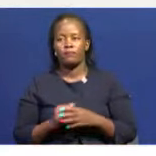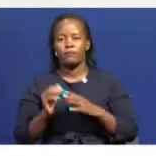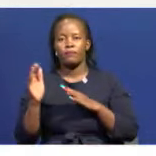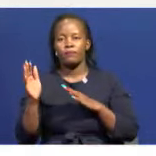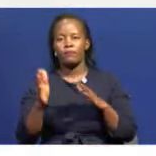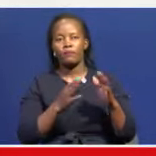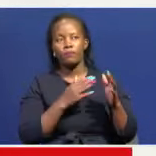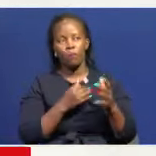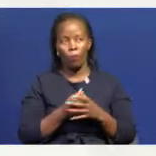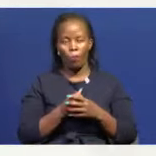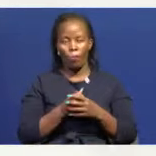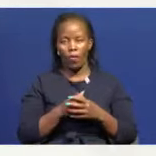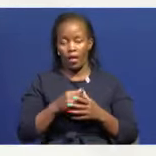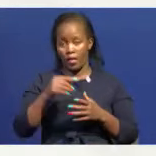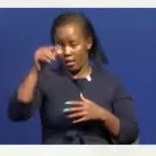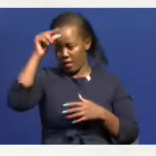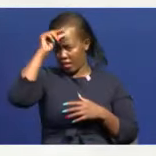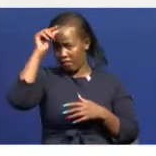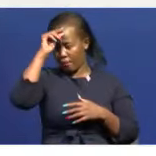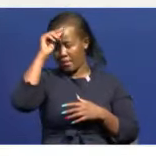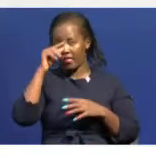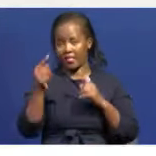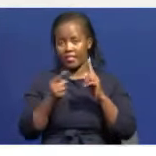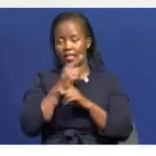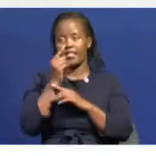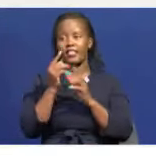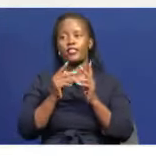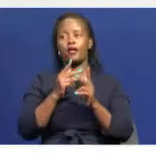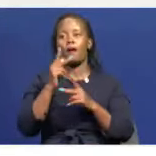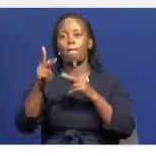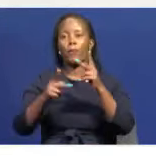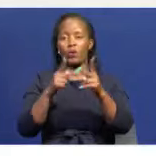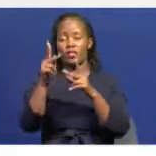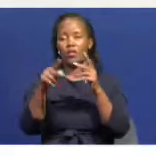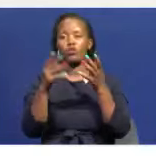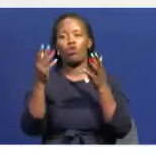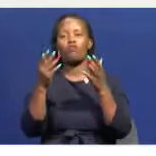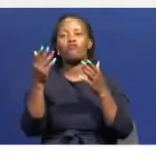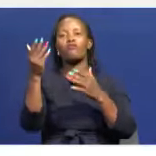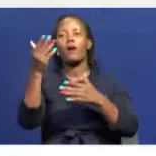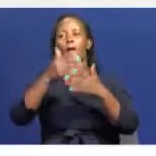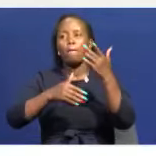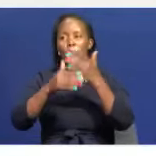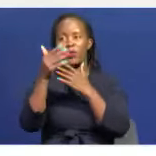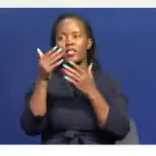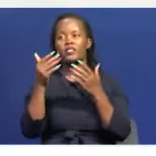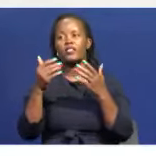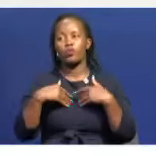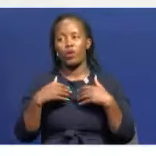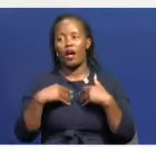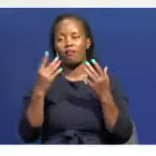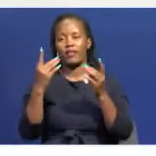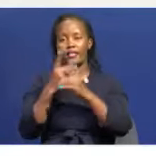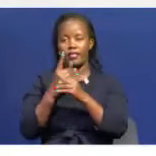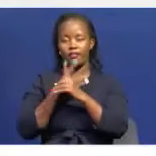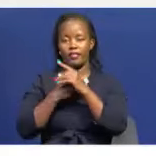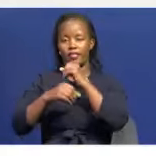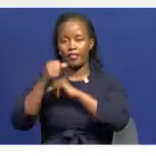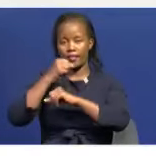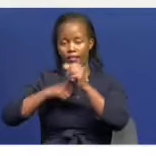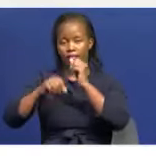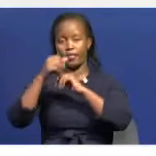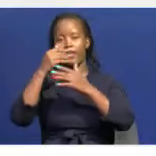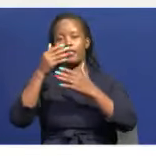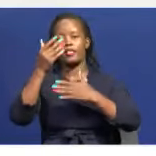Now, the government has started the process of overhauling Kenya's building regulations to deepen green building practices in the construction